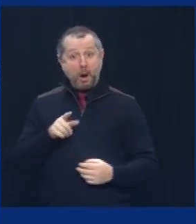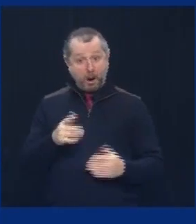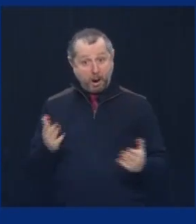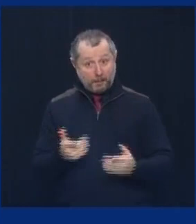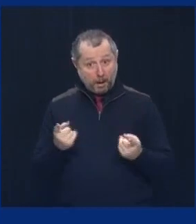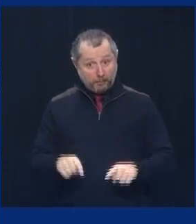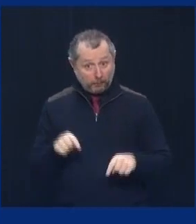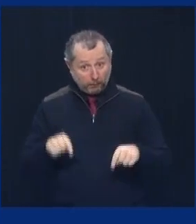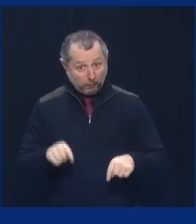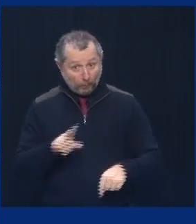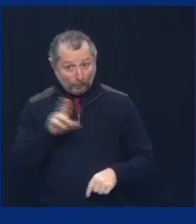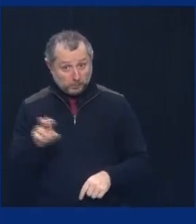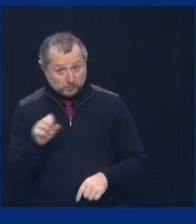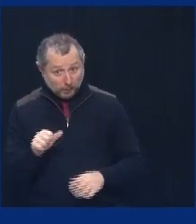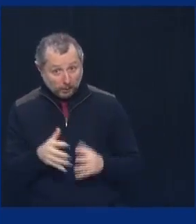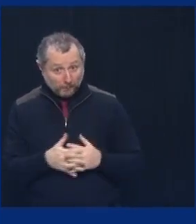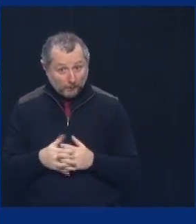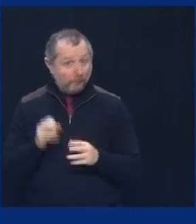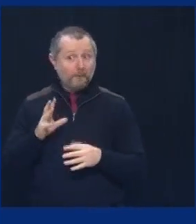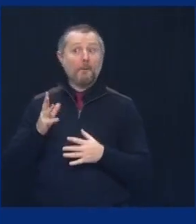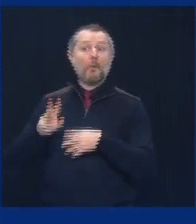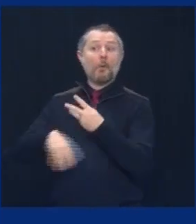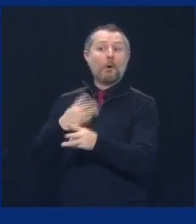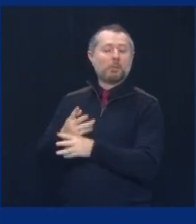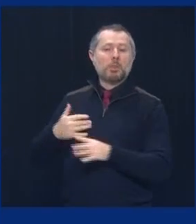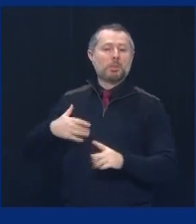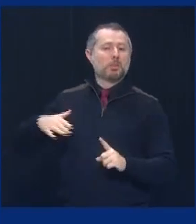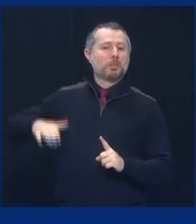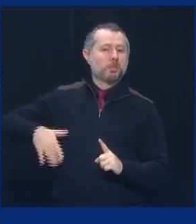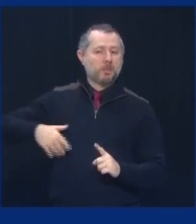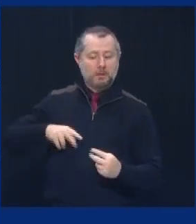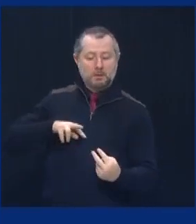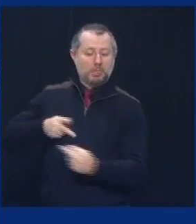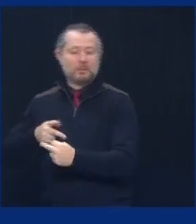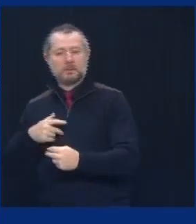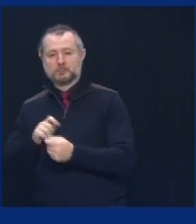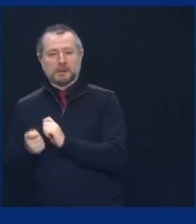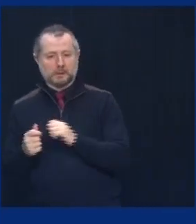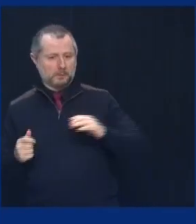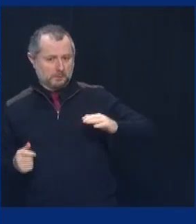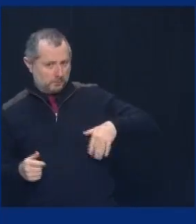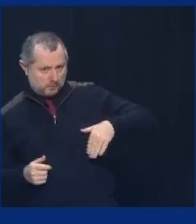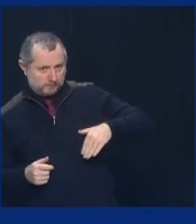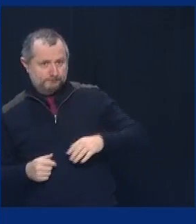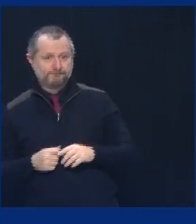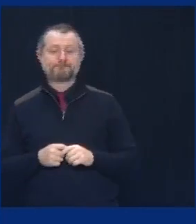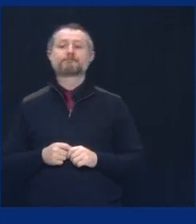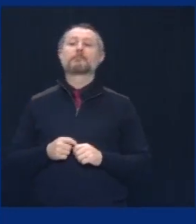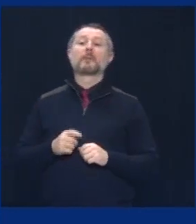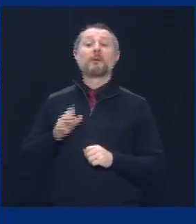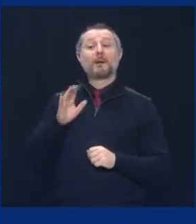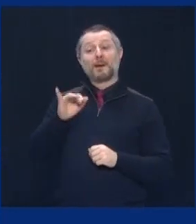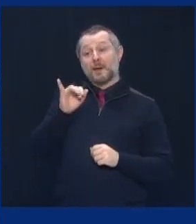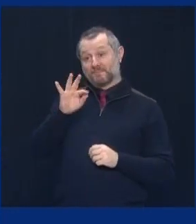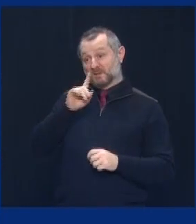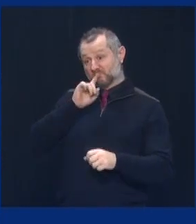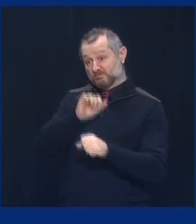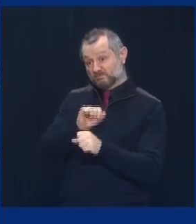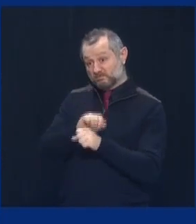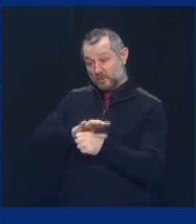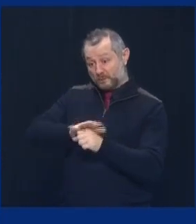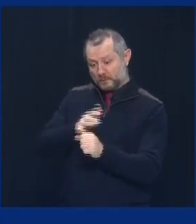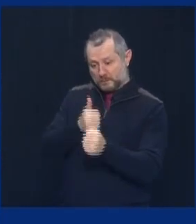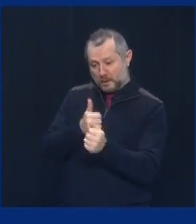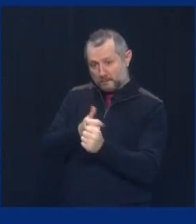here in the United States or anywhere globally, for that matter. If the virus were to significantly mutate, then you would